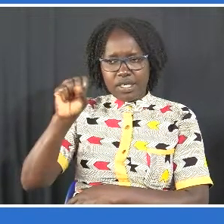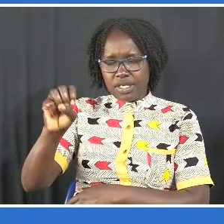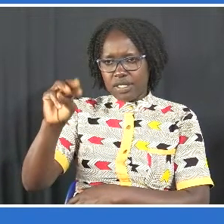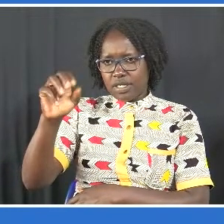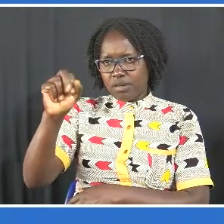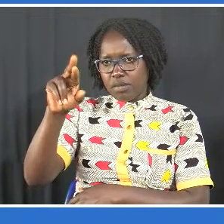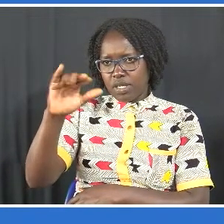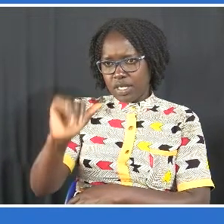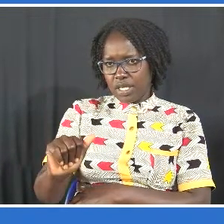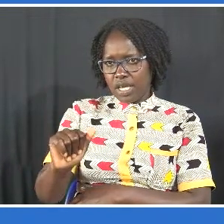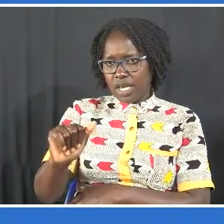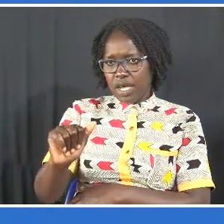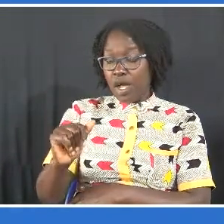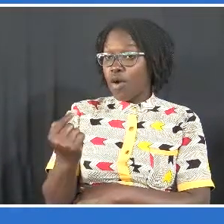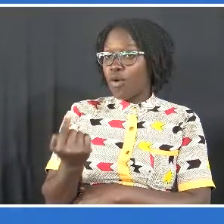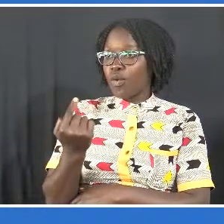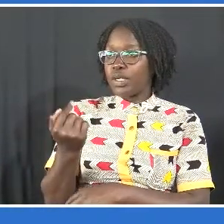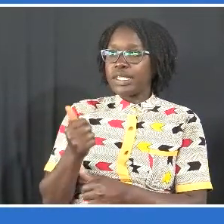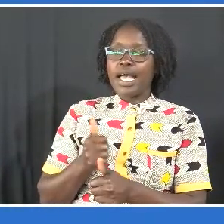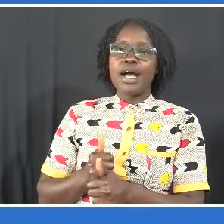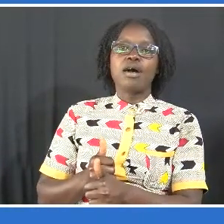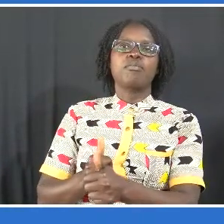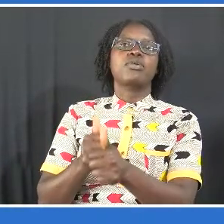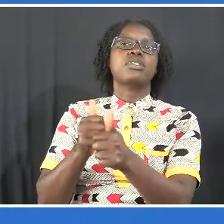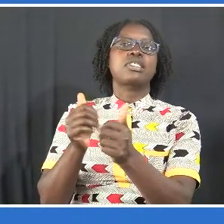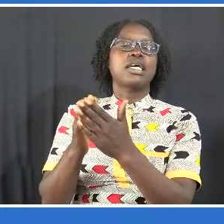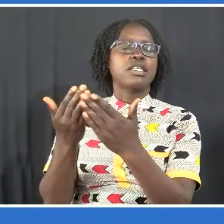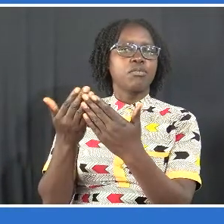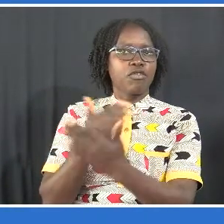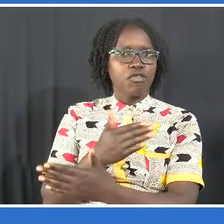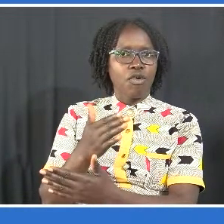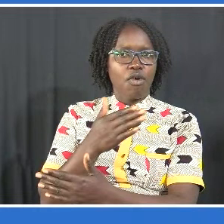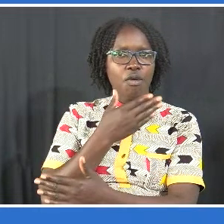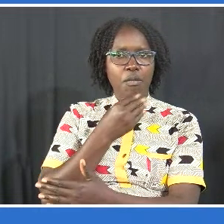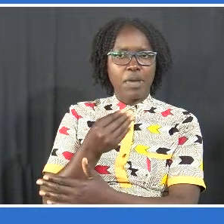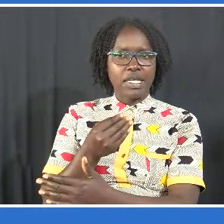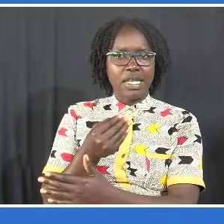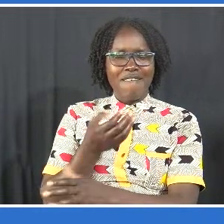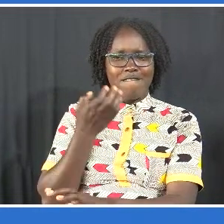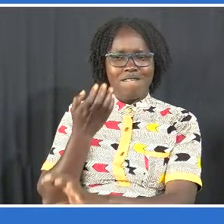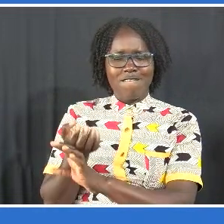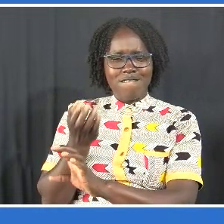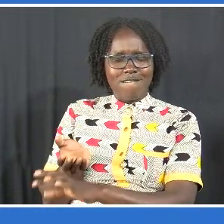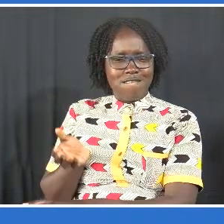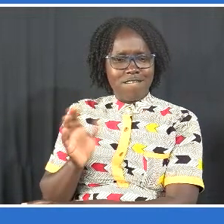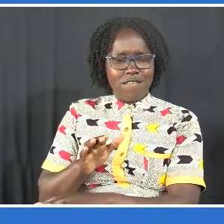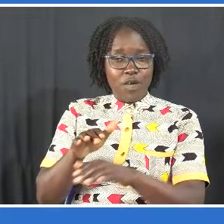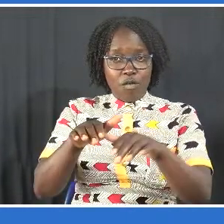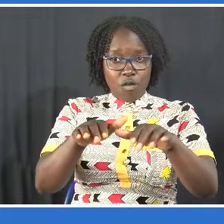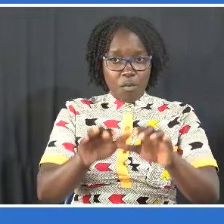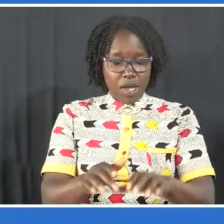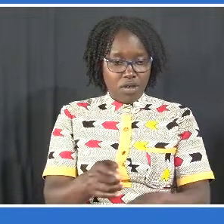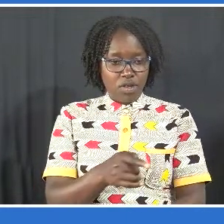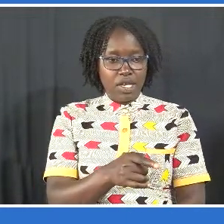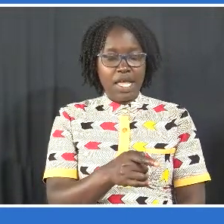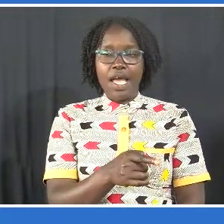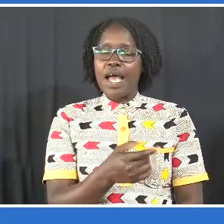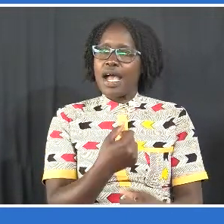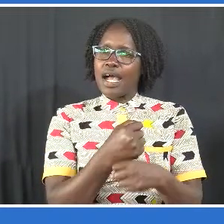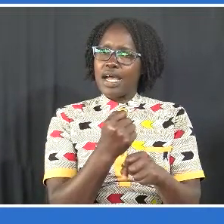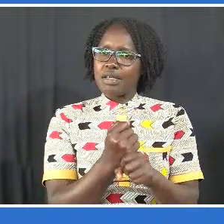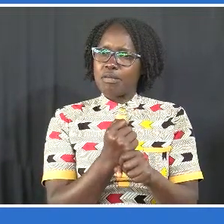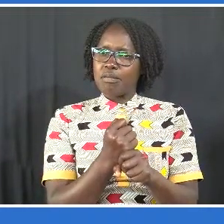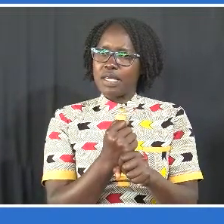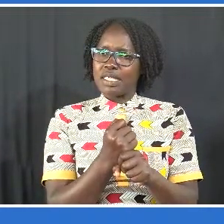except the apostles. And devout men carried Stephen to his burial and made